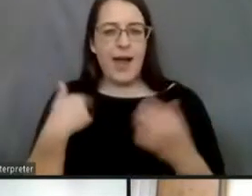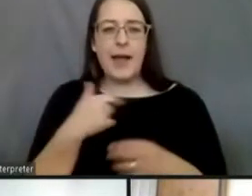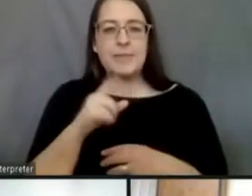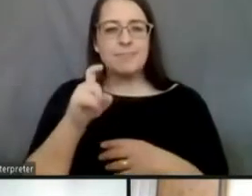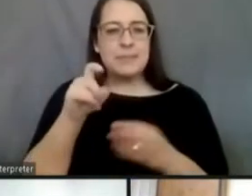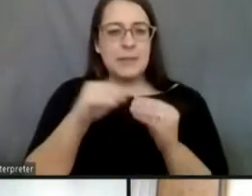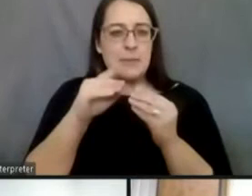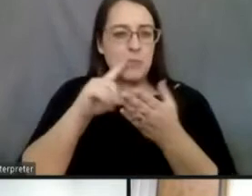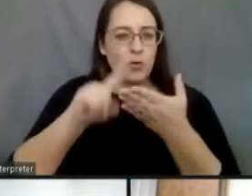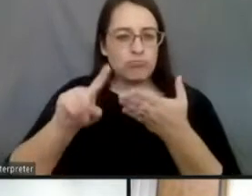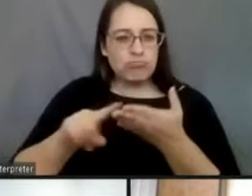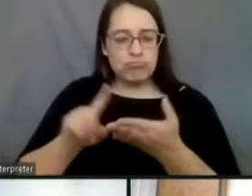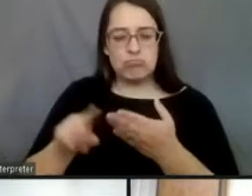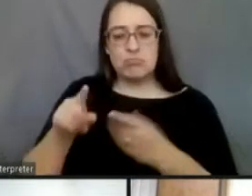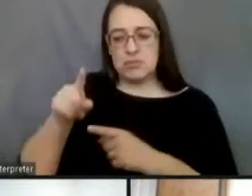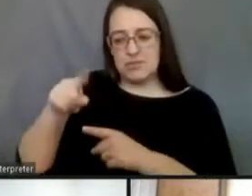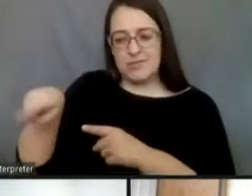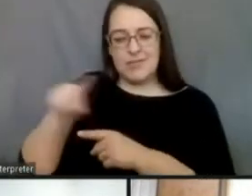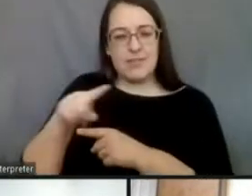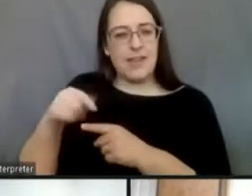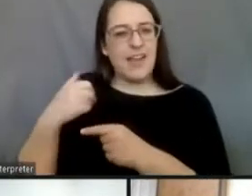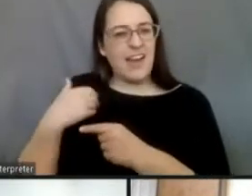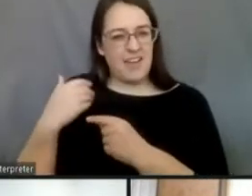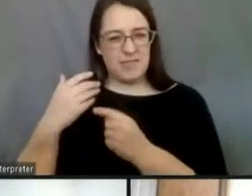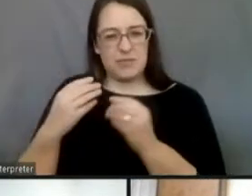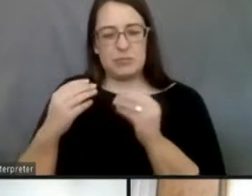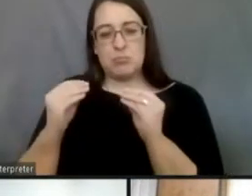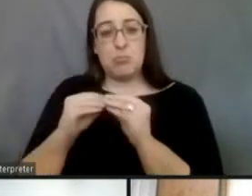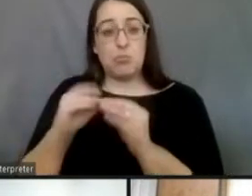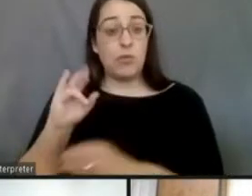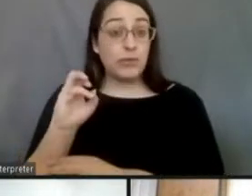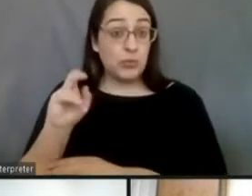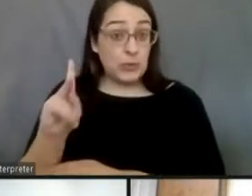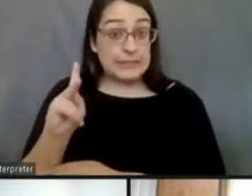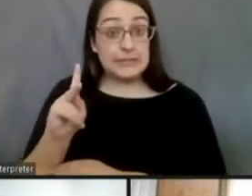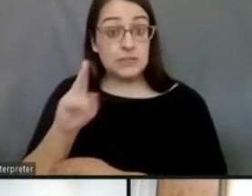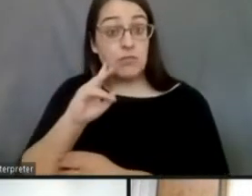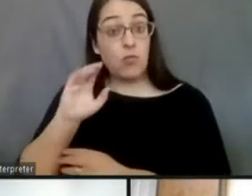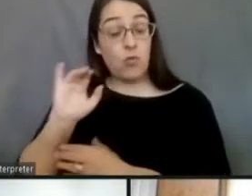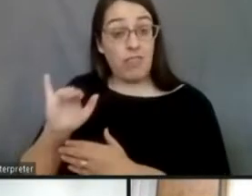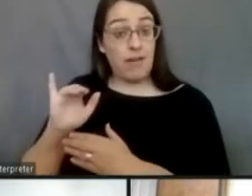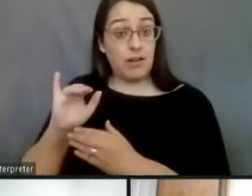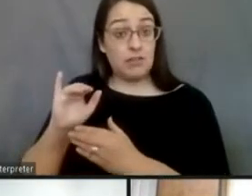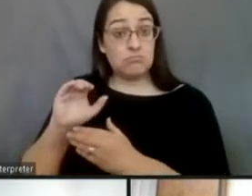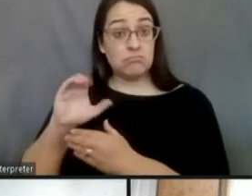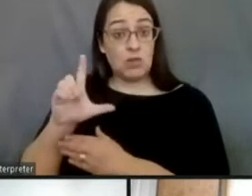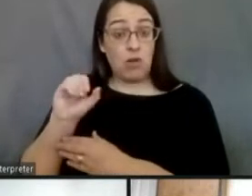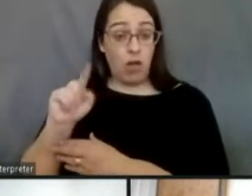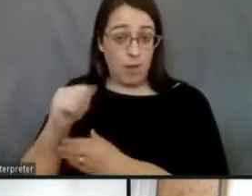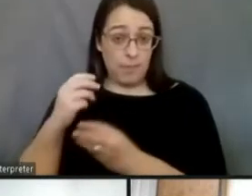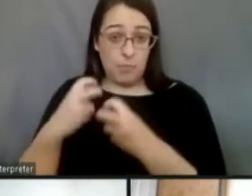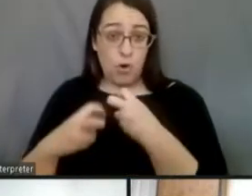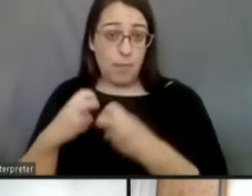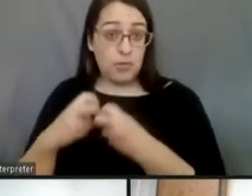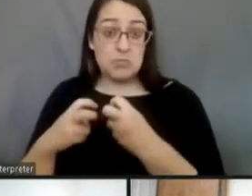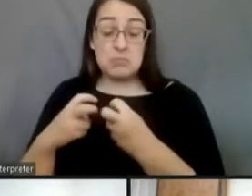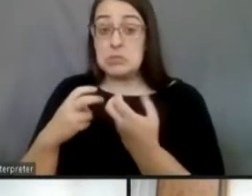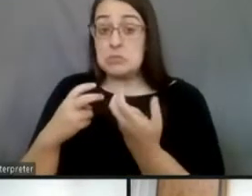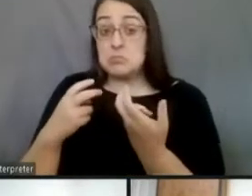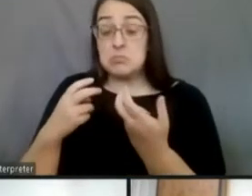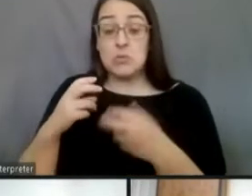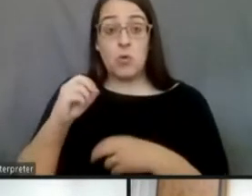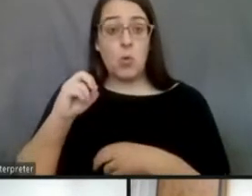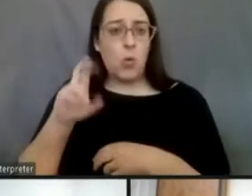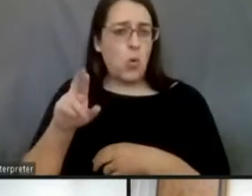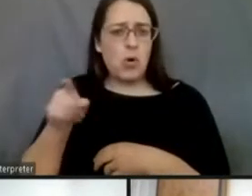to determine if those individuals had a higher risk profile for getting blood clots, which we call thromboses in the medical